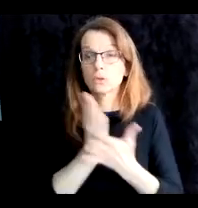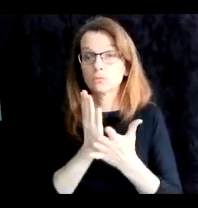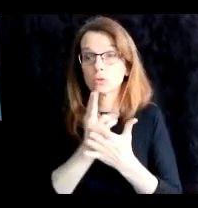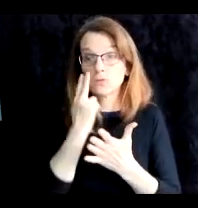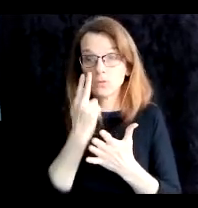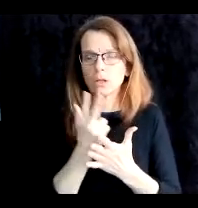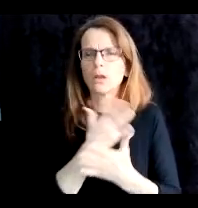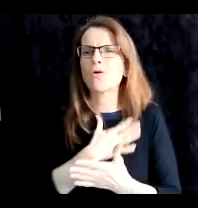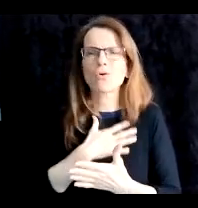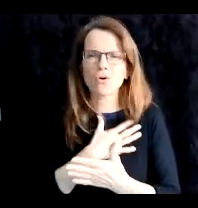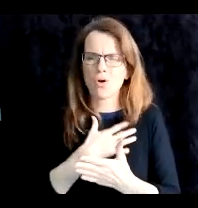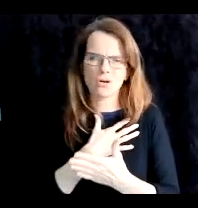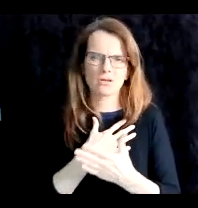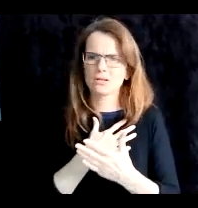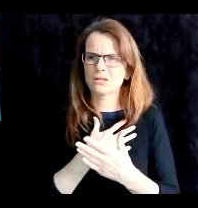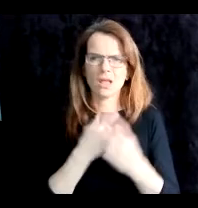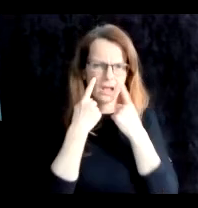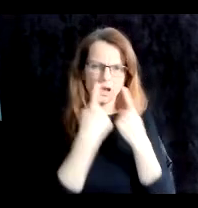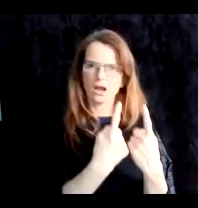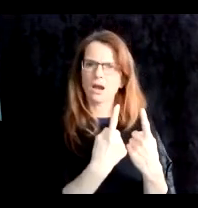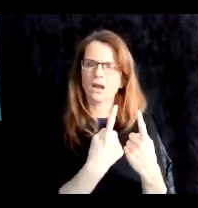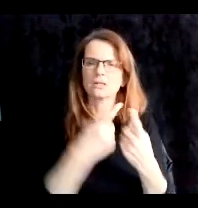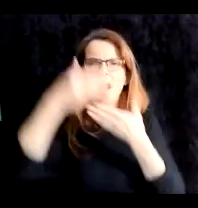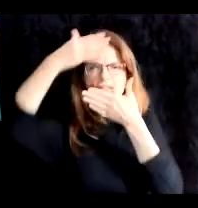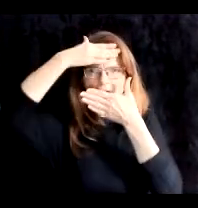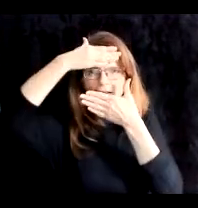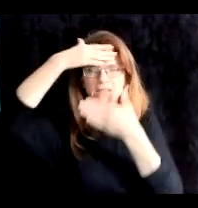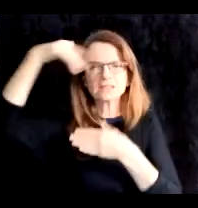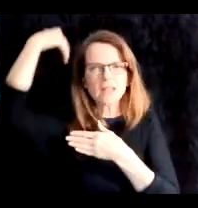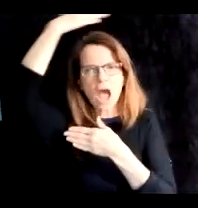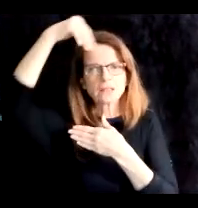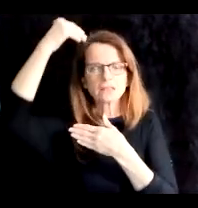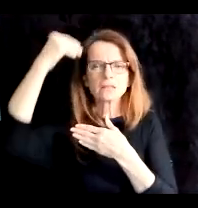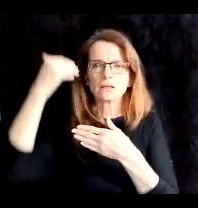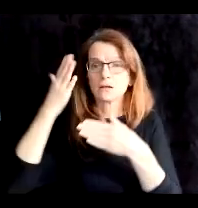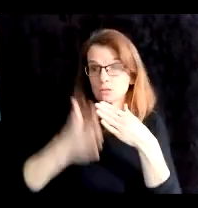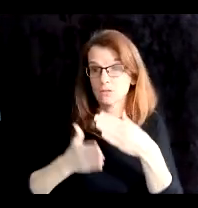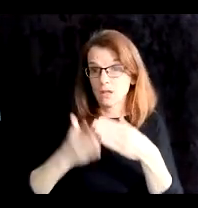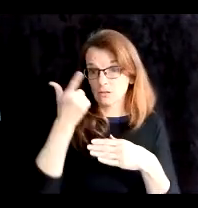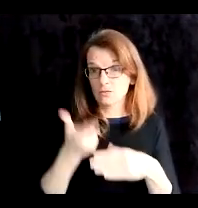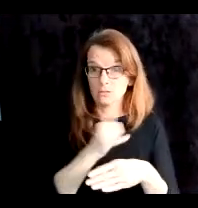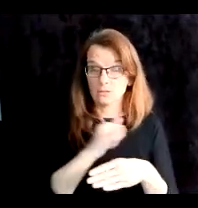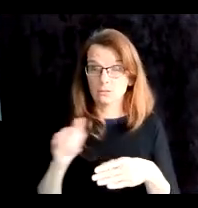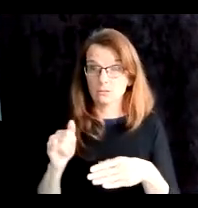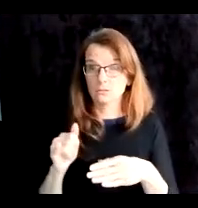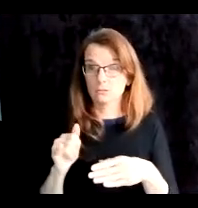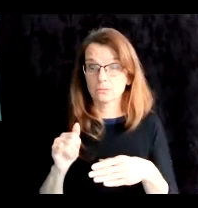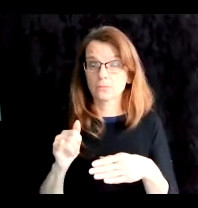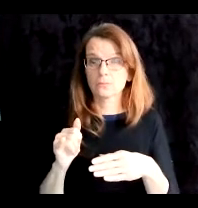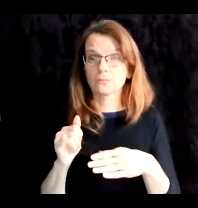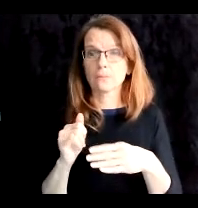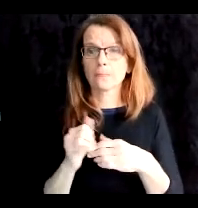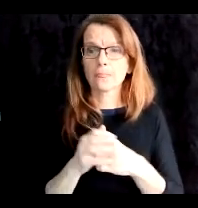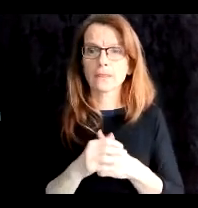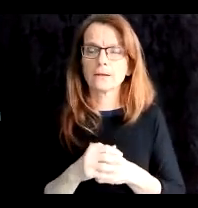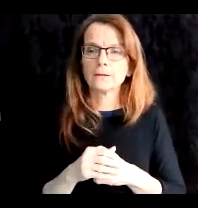last 20 years, there were facts that were ignored, that the world, especially USA, but also all